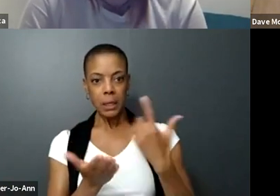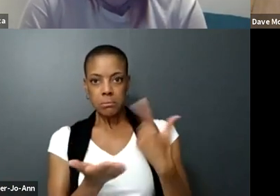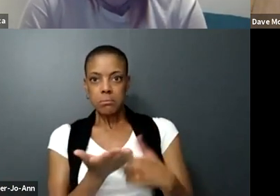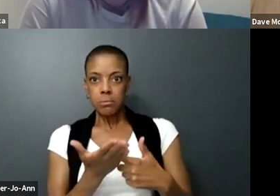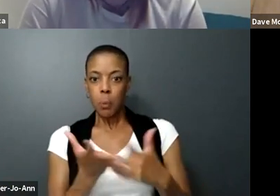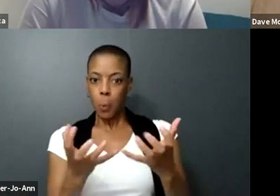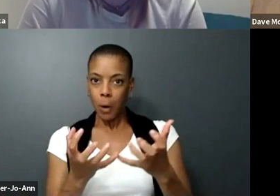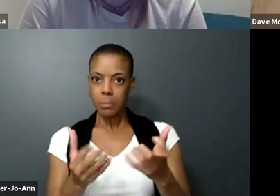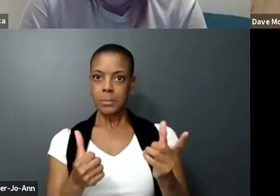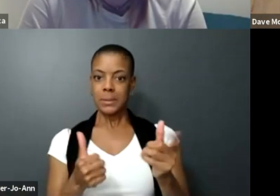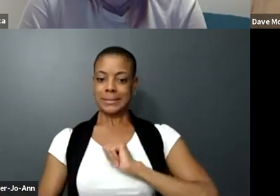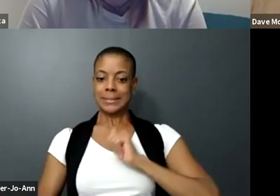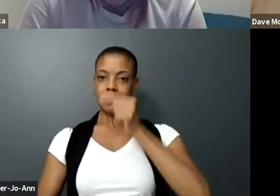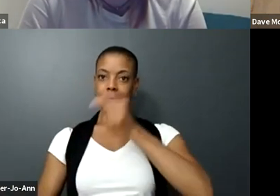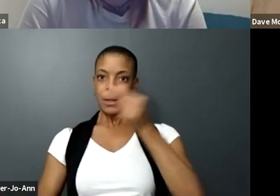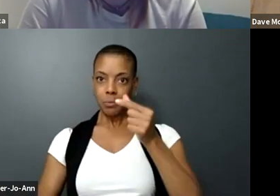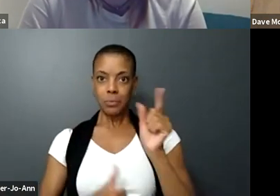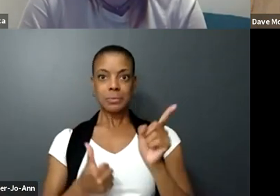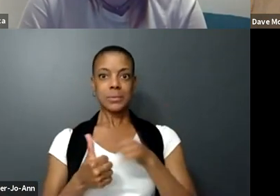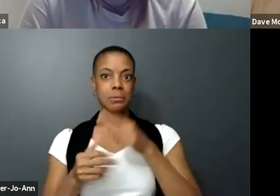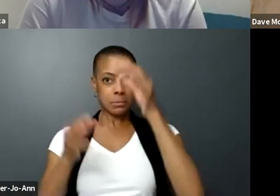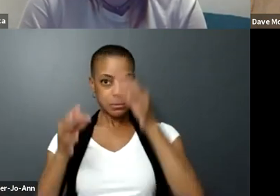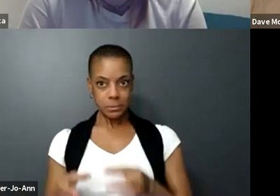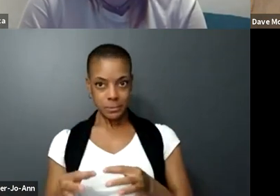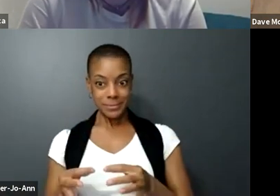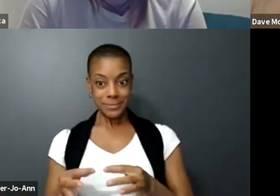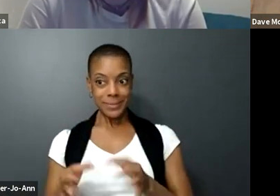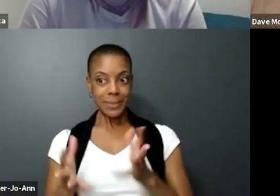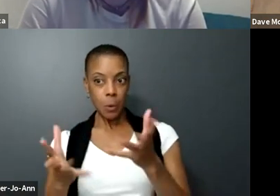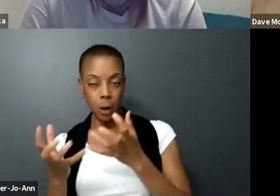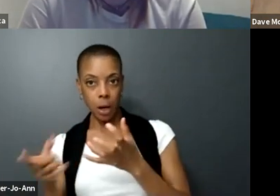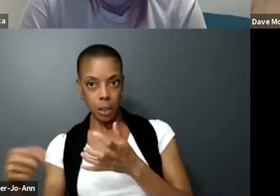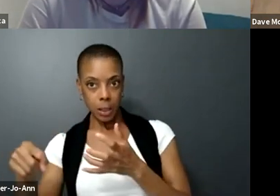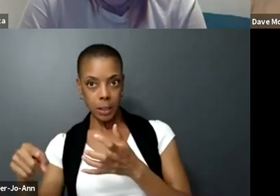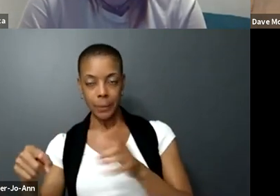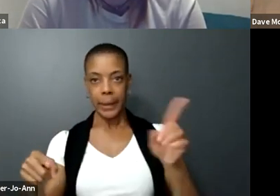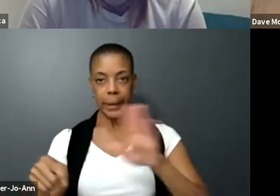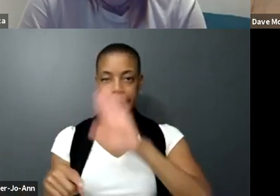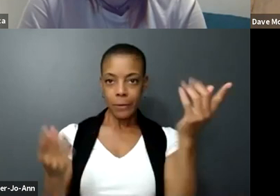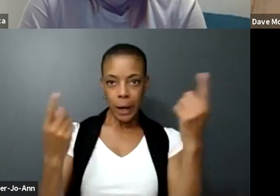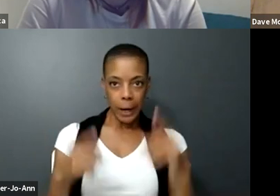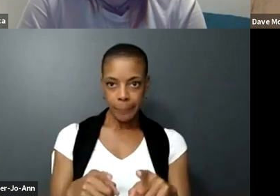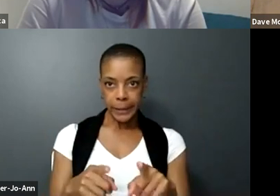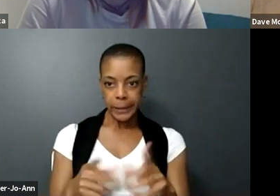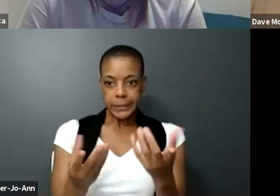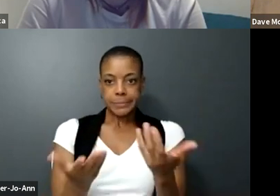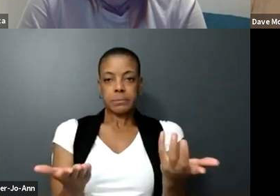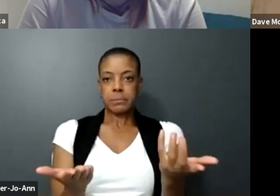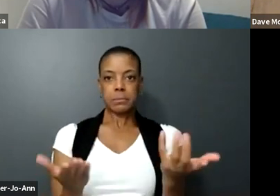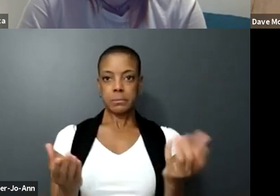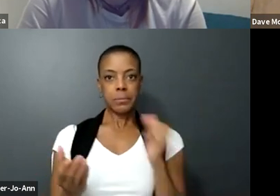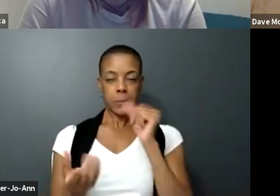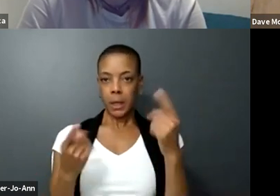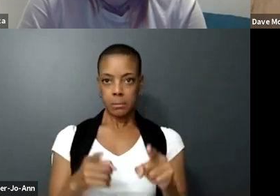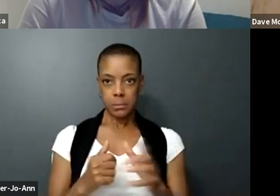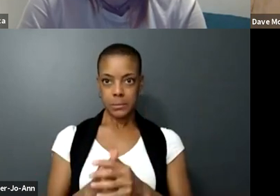self-determination for First Nations. That, of course, never came to fruition in any way, shape, or form. That's why we have these